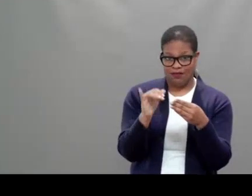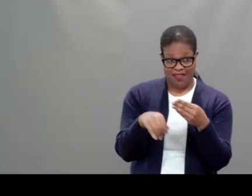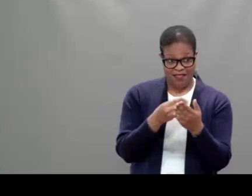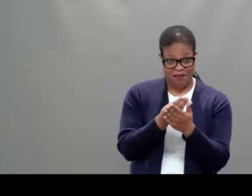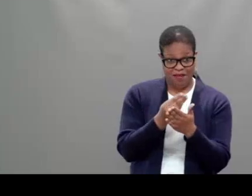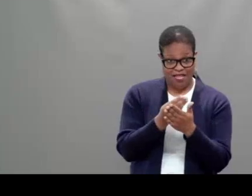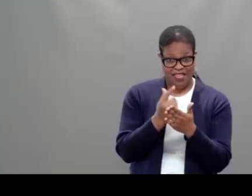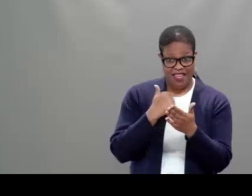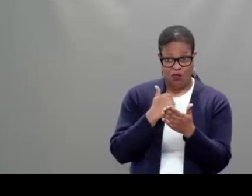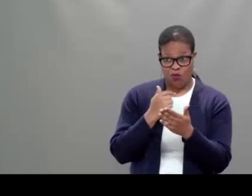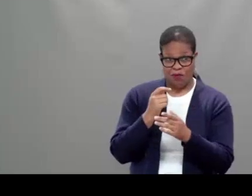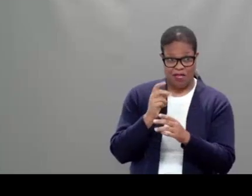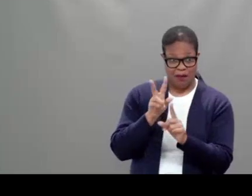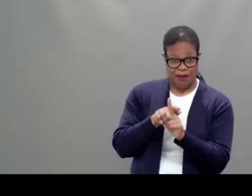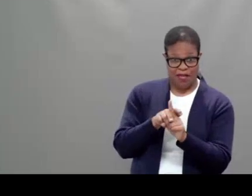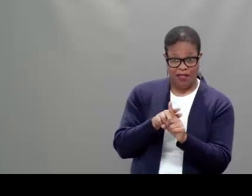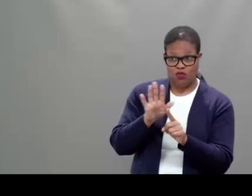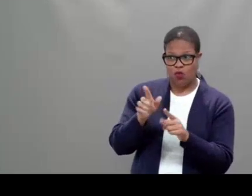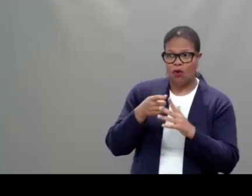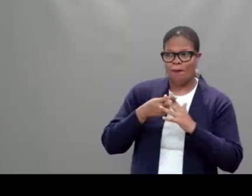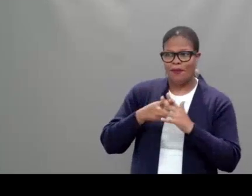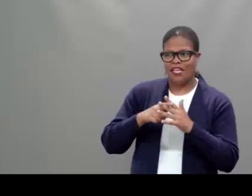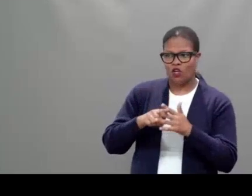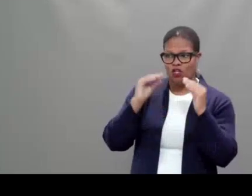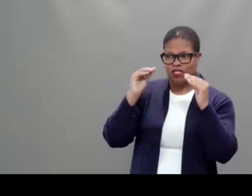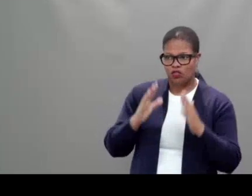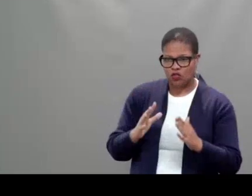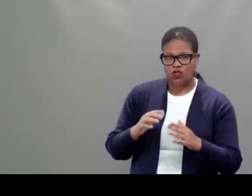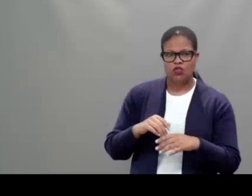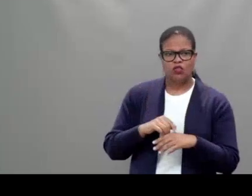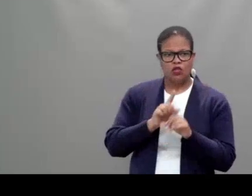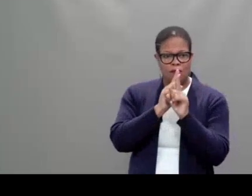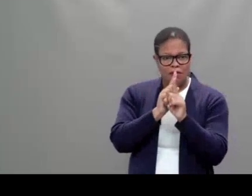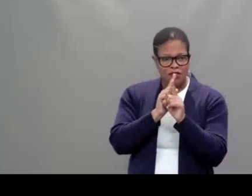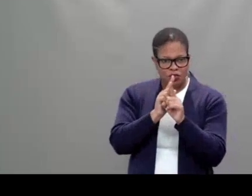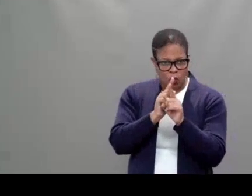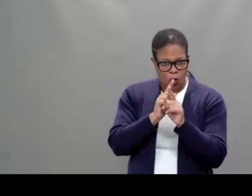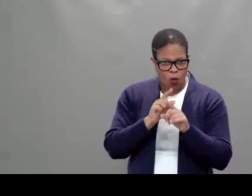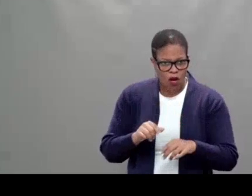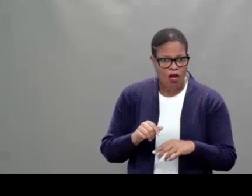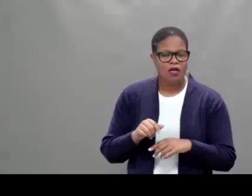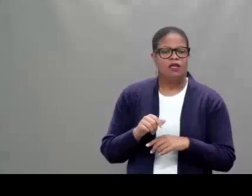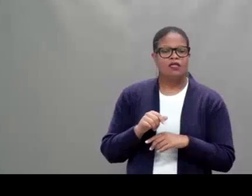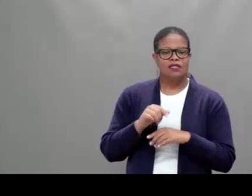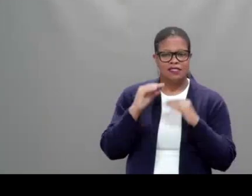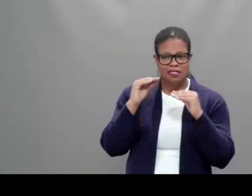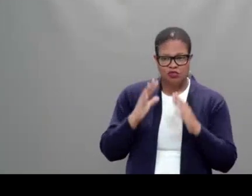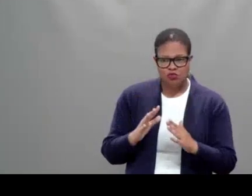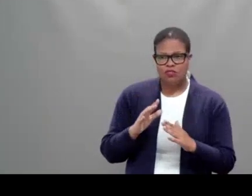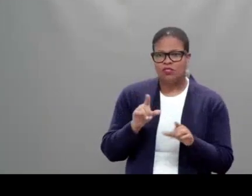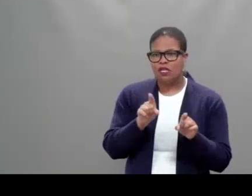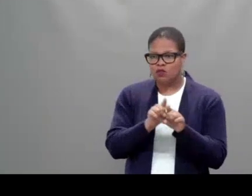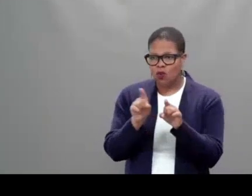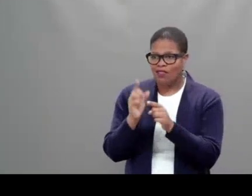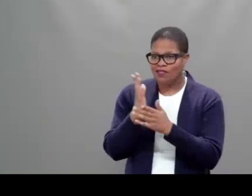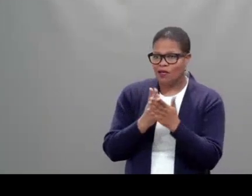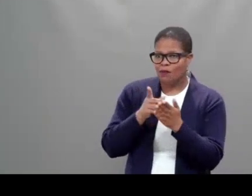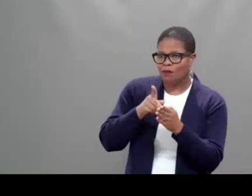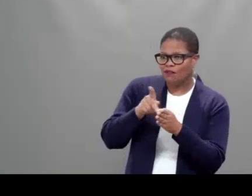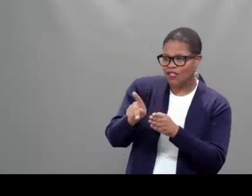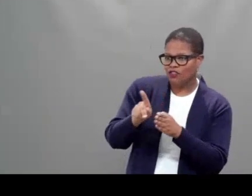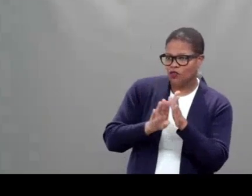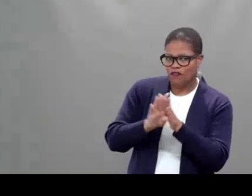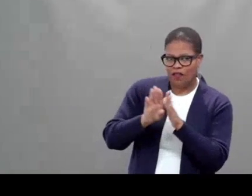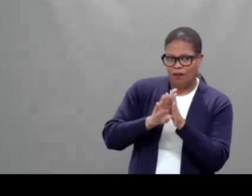go towards your beginning teacher program, your mentors for those beginning teachers, as well as some professional